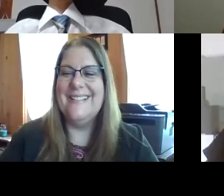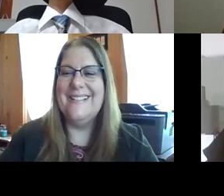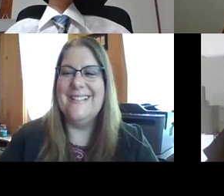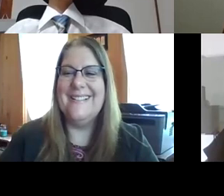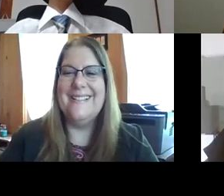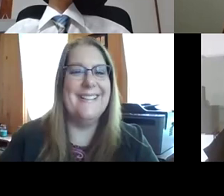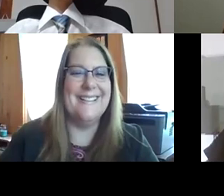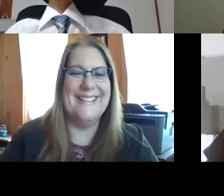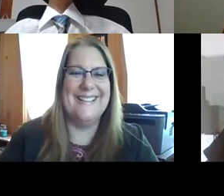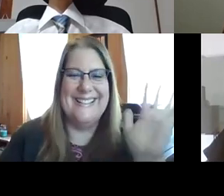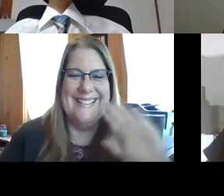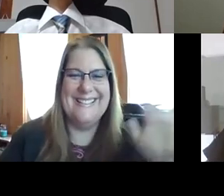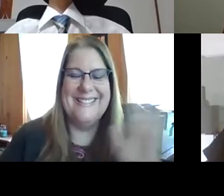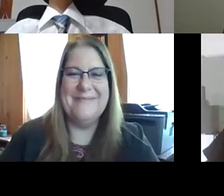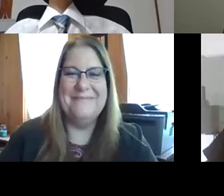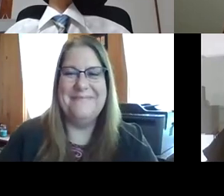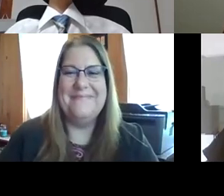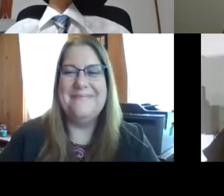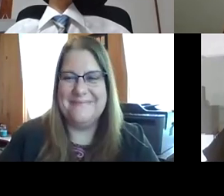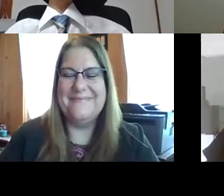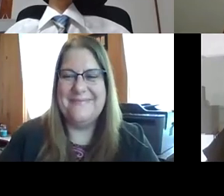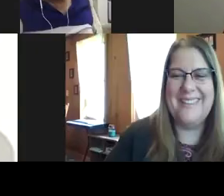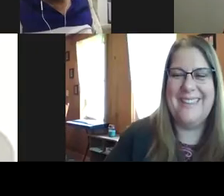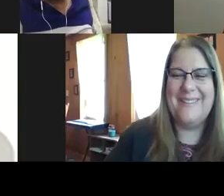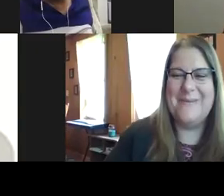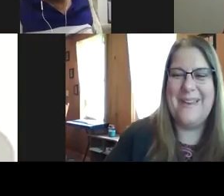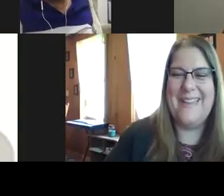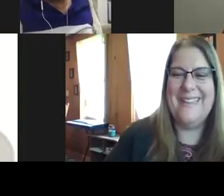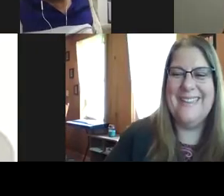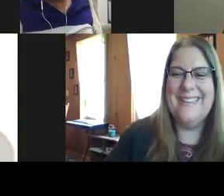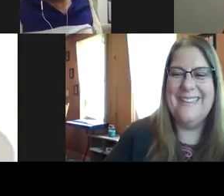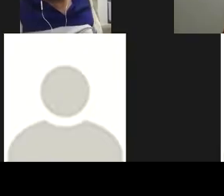Sarah, Bye. Ines, thank you Bye. very much. Bye. Thank you. Bye.